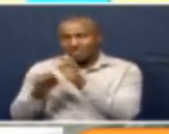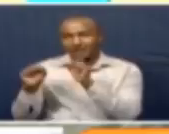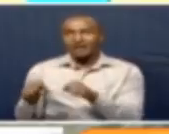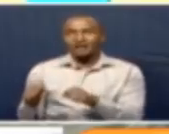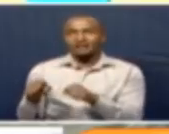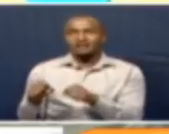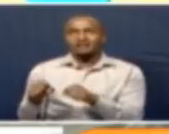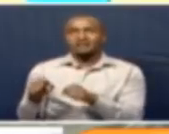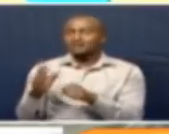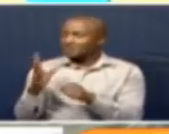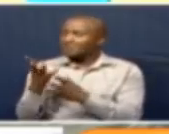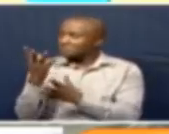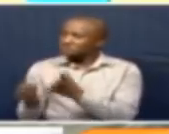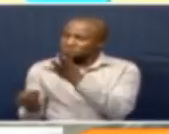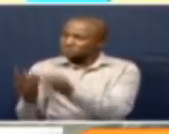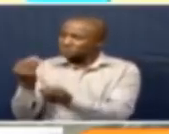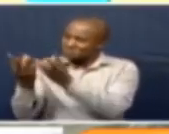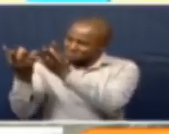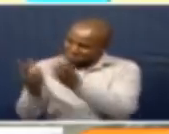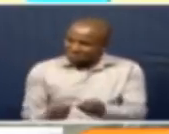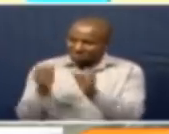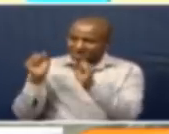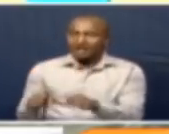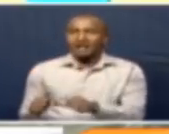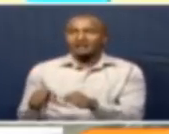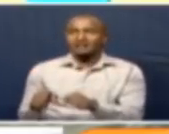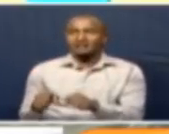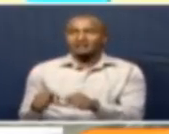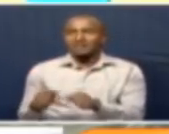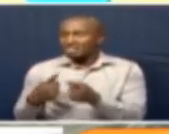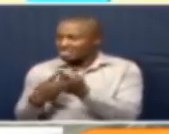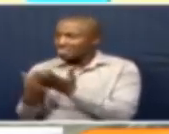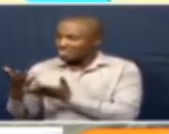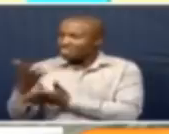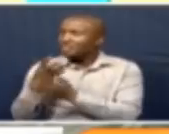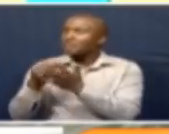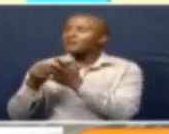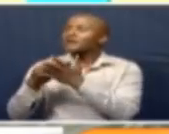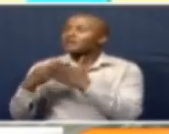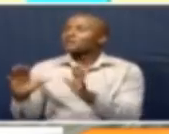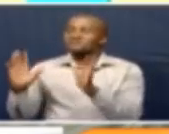will exhaust you with lengthy talk and discussion, and eventually let your money go, and then you'll cry. The thing is